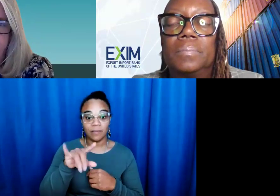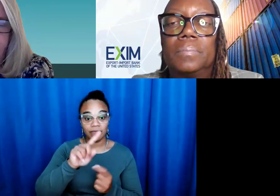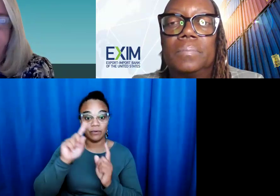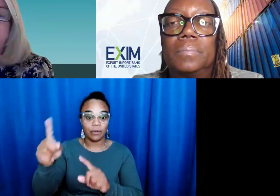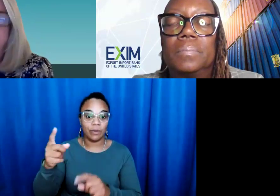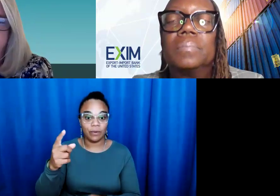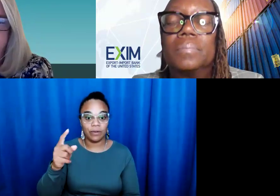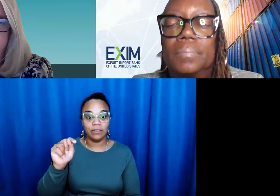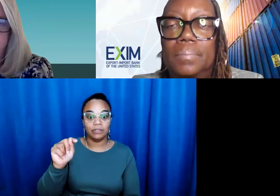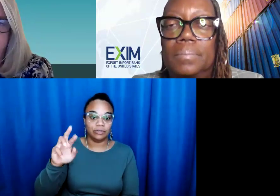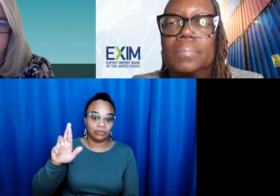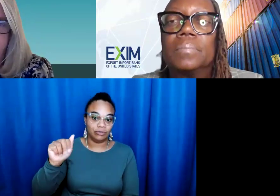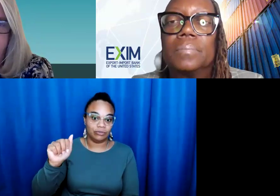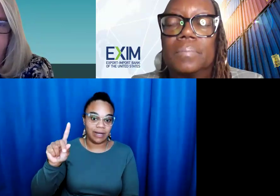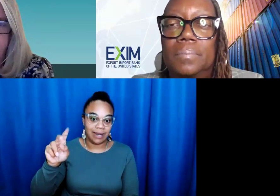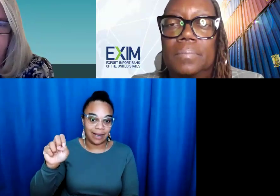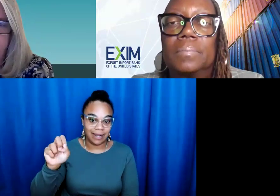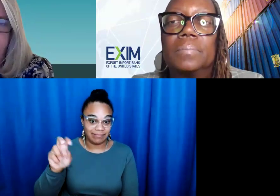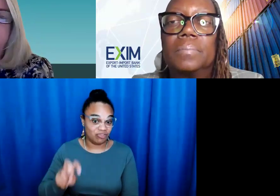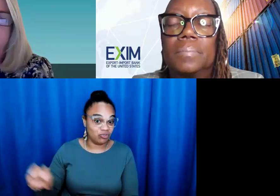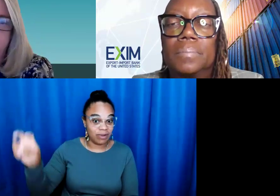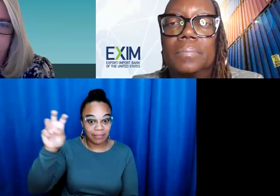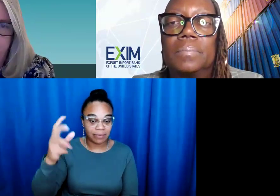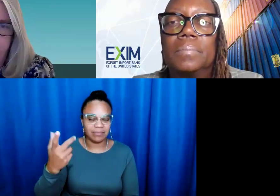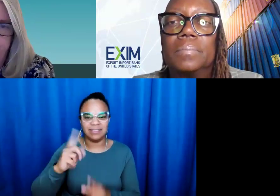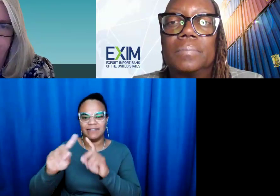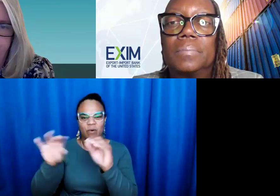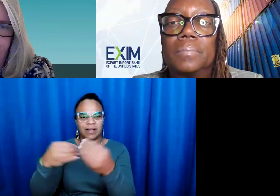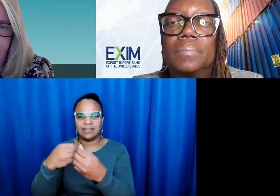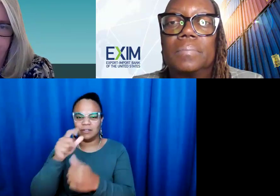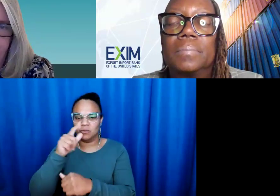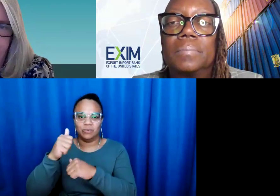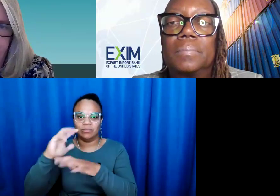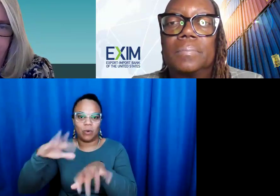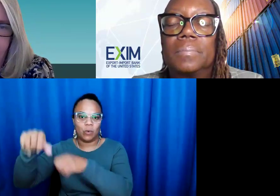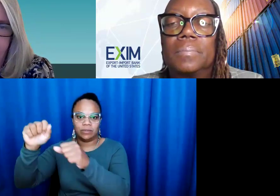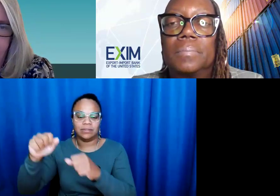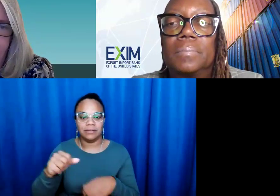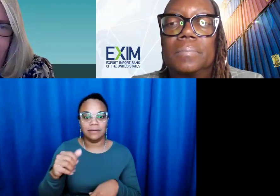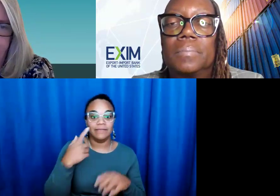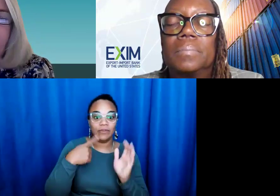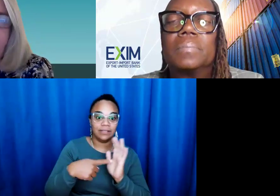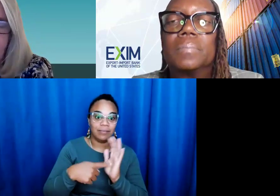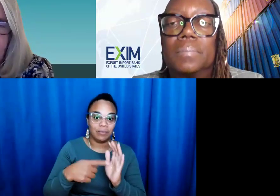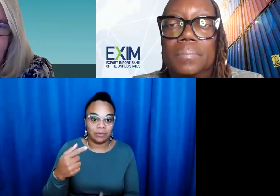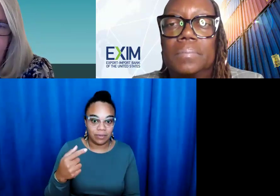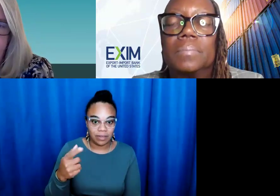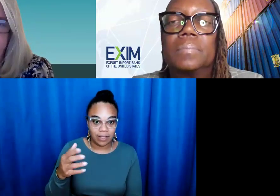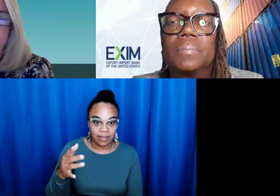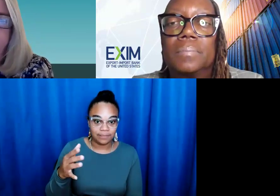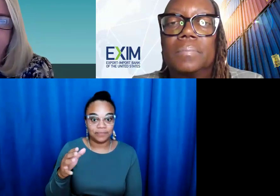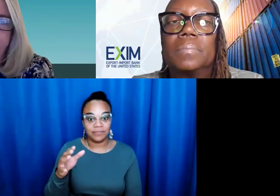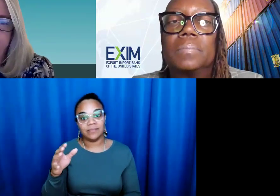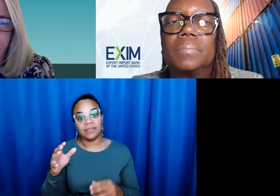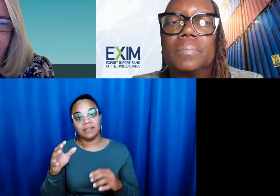trips, right, that are organized by different associations. For example, I know the Prince George's Economic Development, PGEDC, Economic Development